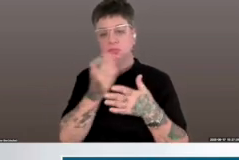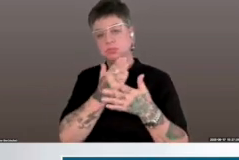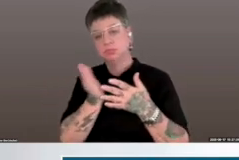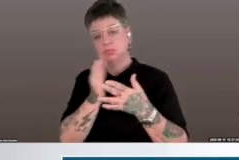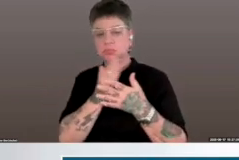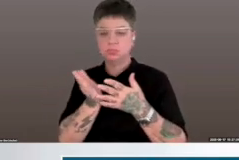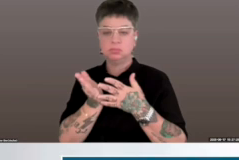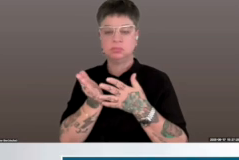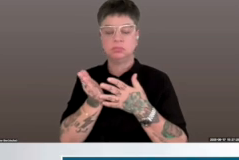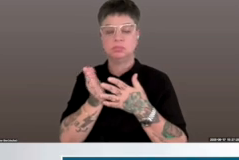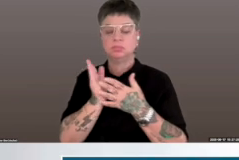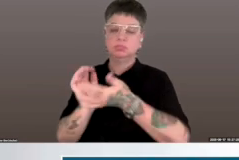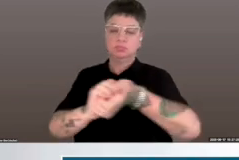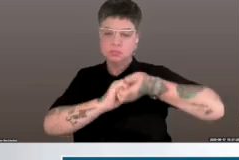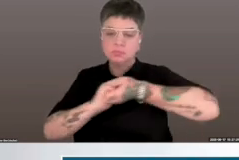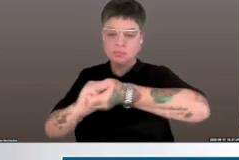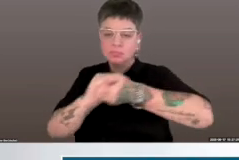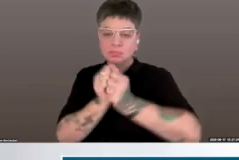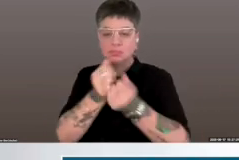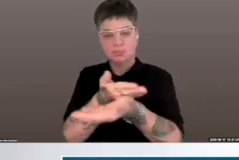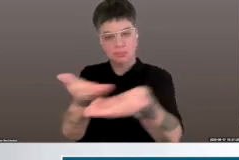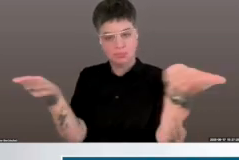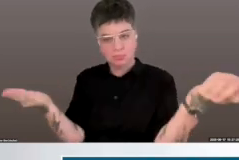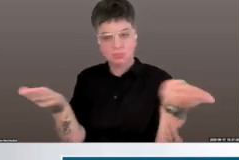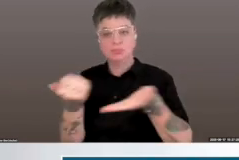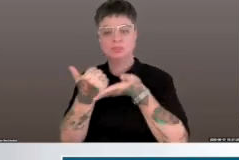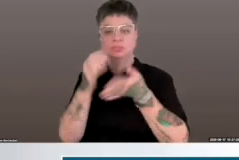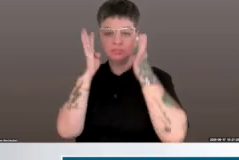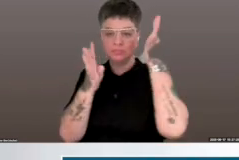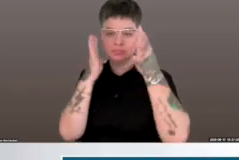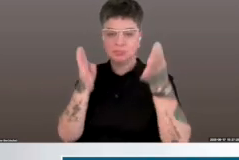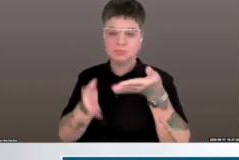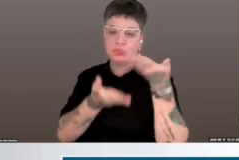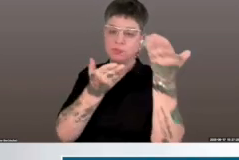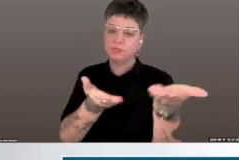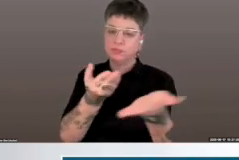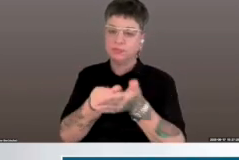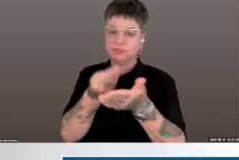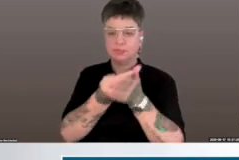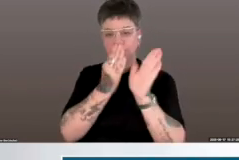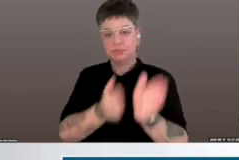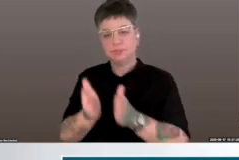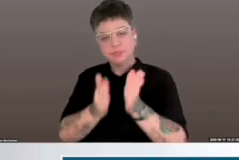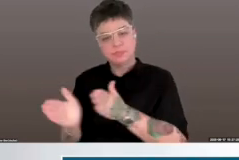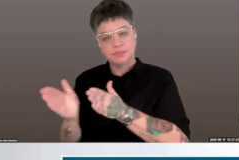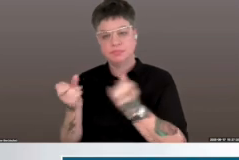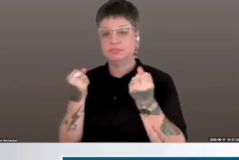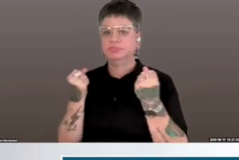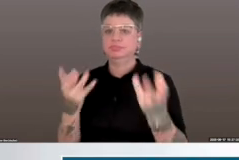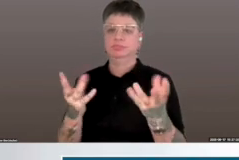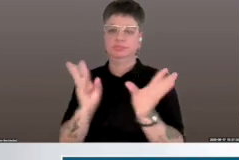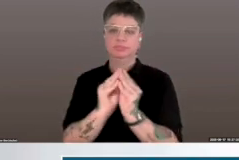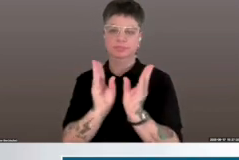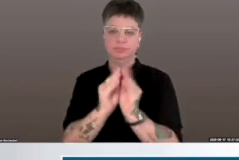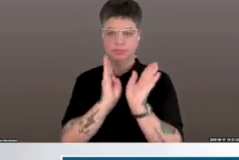you to develop the proposed funding plan. And as you can see, we have a lot of meetings planned for